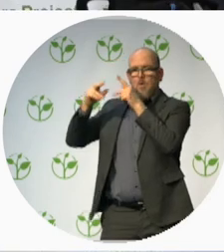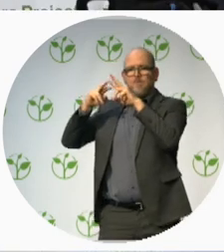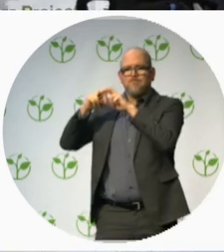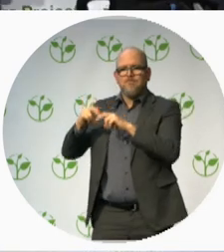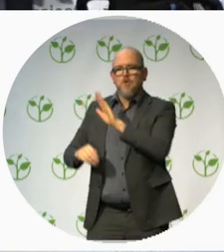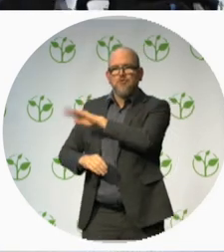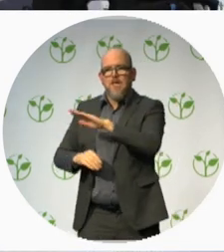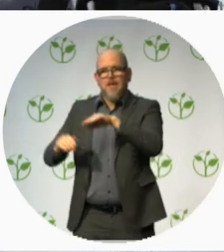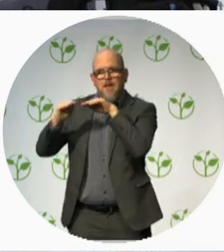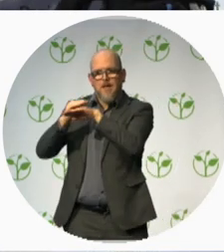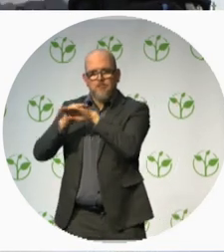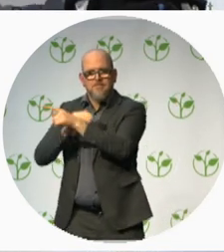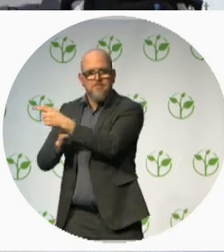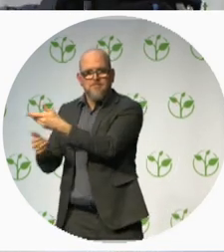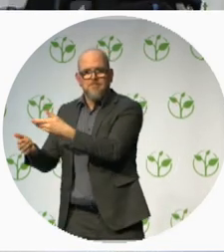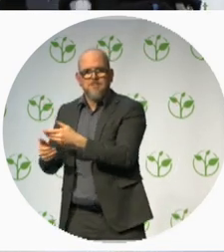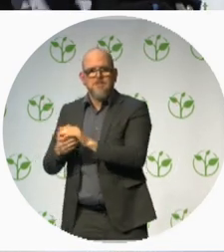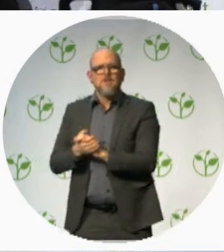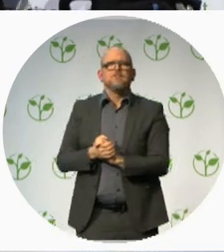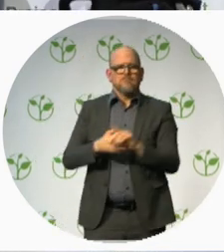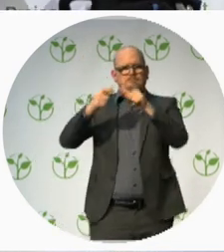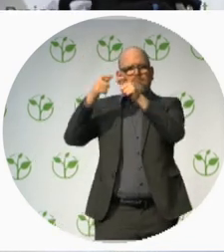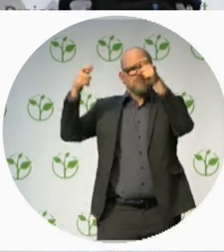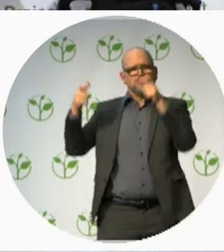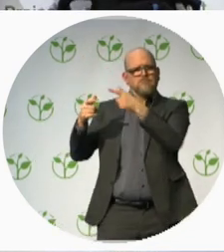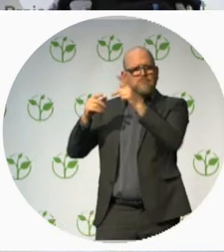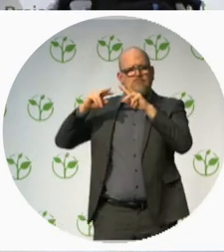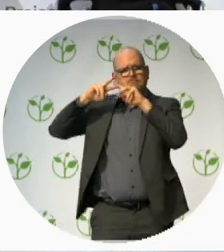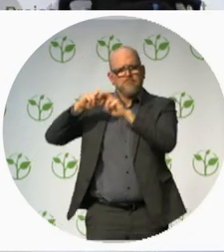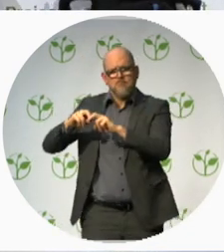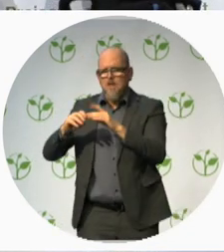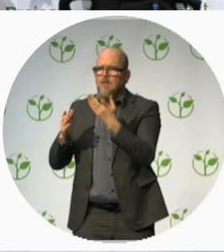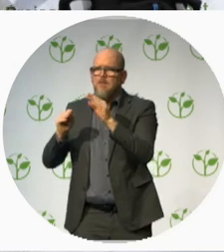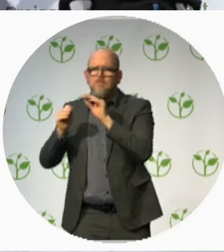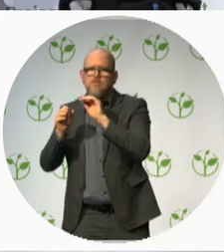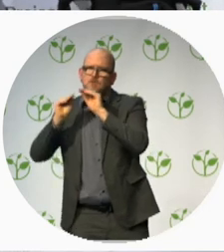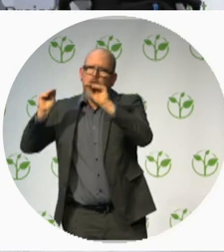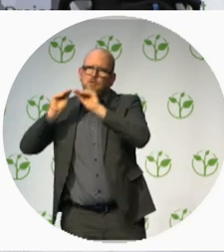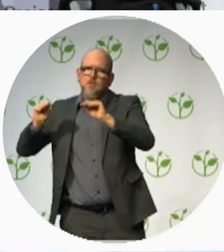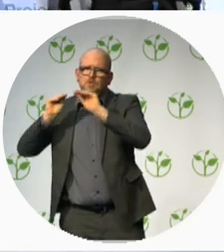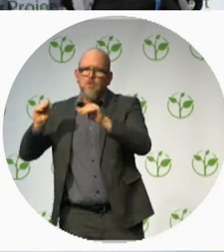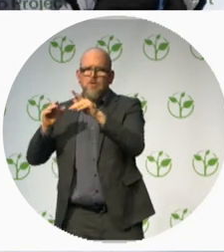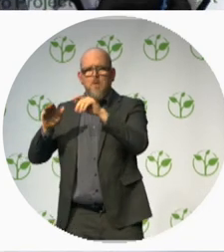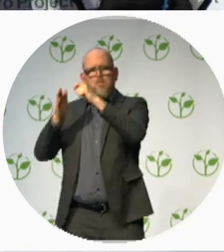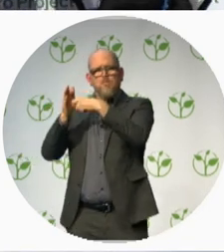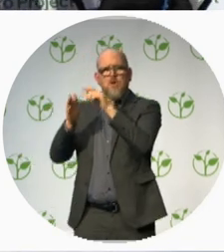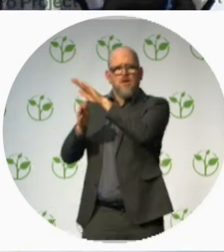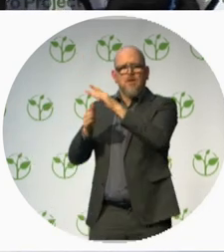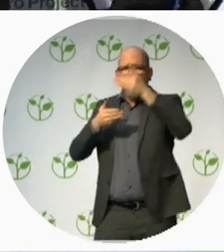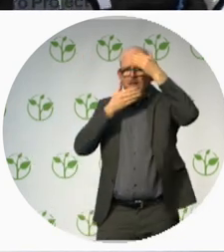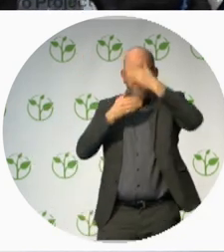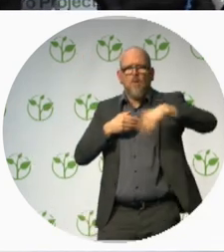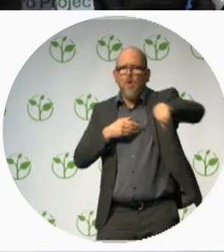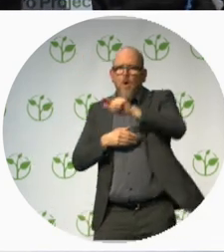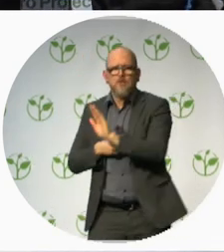The Institute for Disabilities Research and Training, based in Wheaton, Maryland, has launched a project called All Children Reading. It is